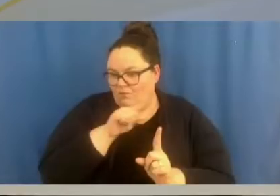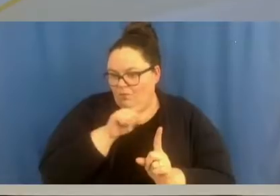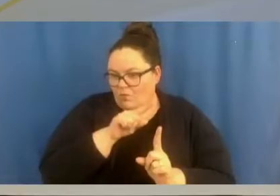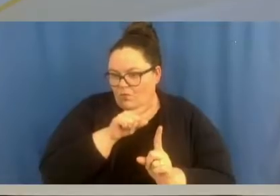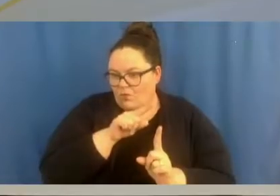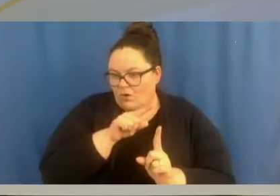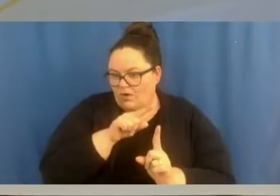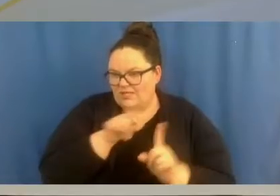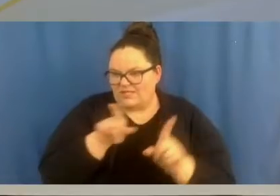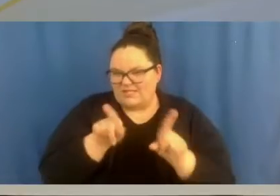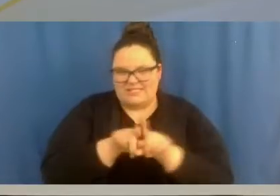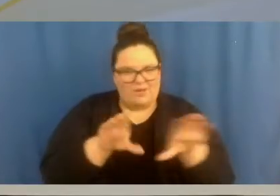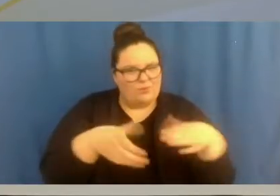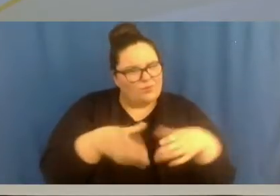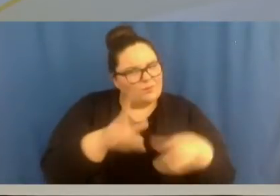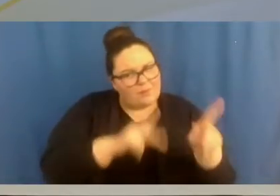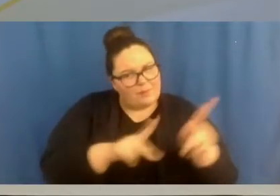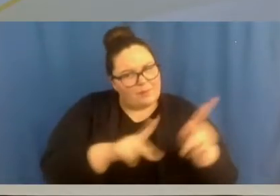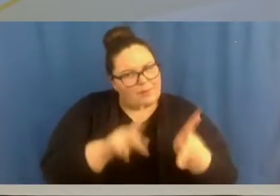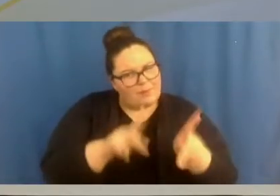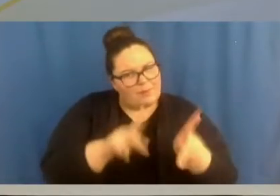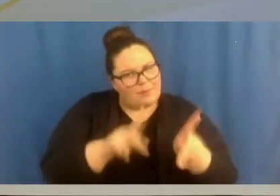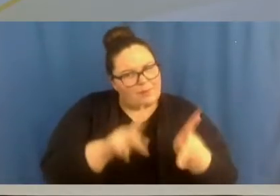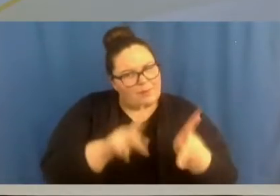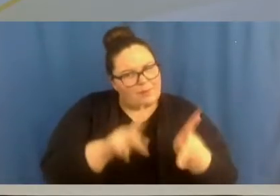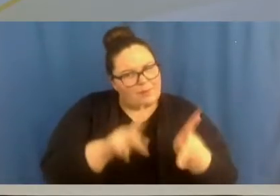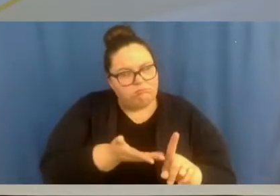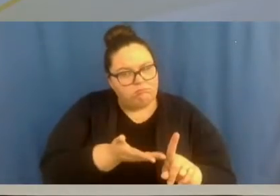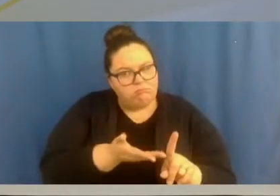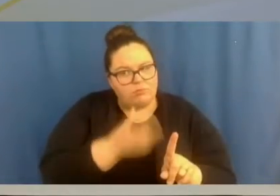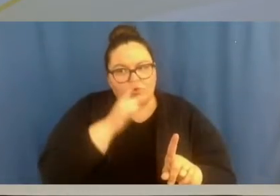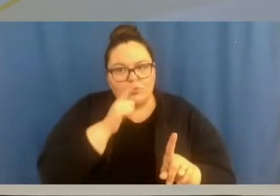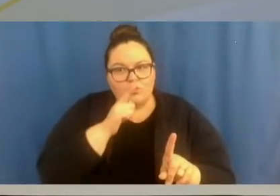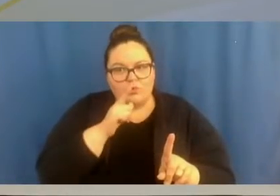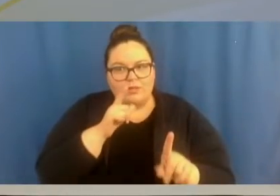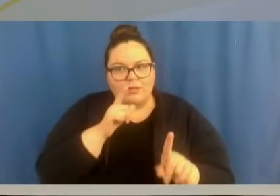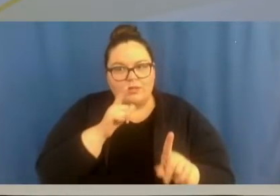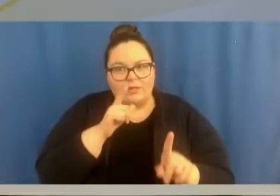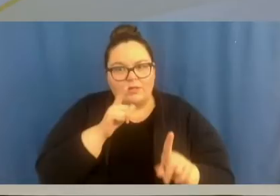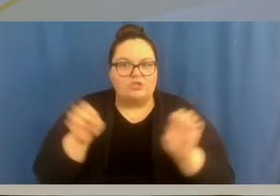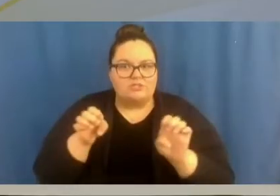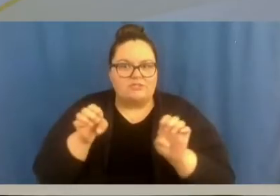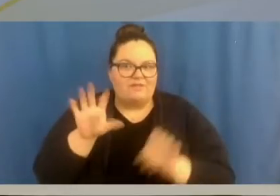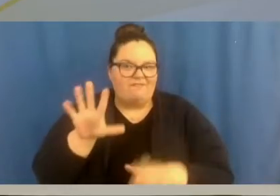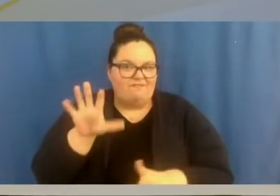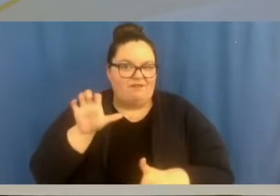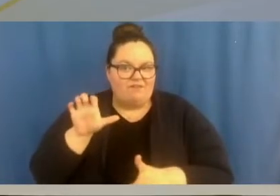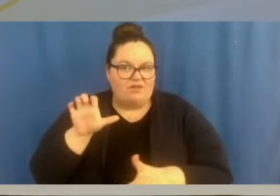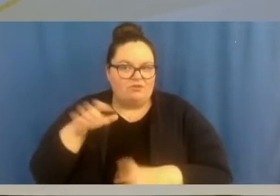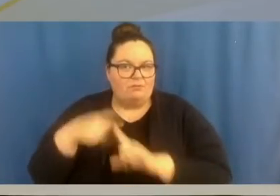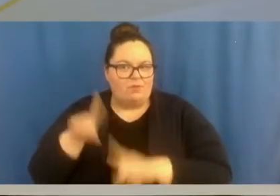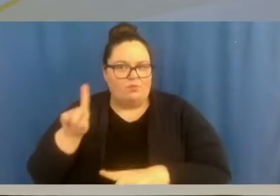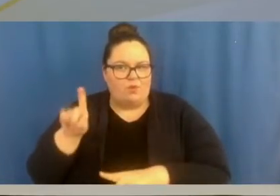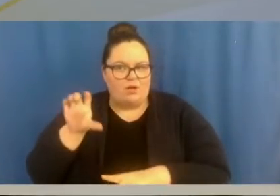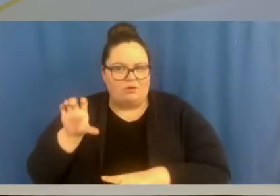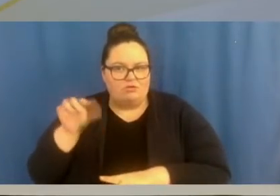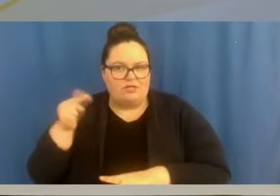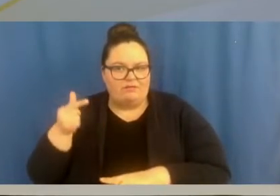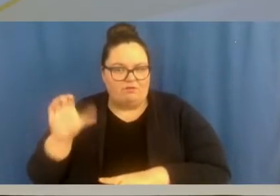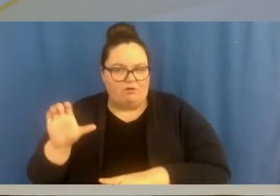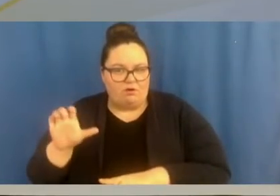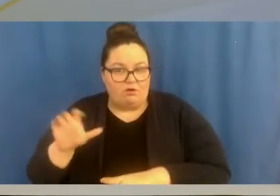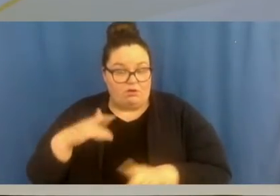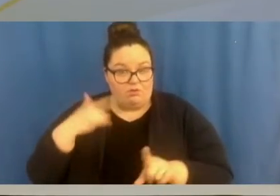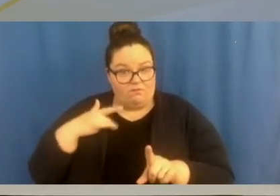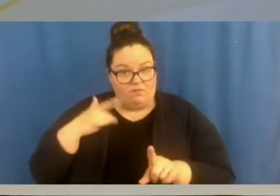people that would access this emergency payment and the gift cards. Is there, do you anticipate that it is the